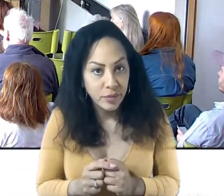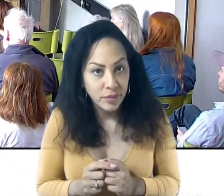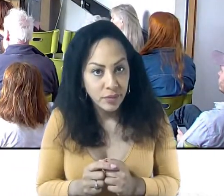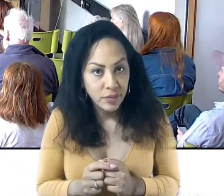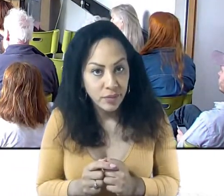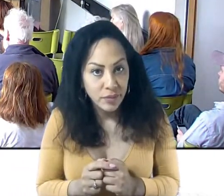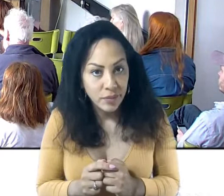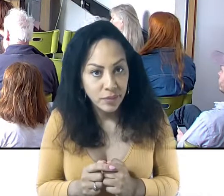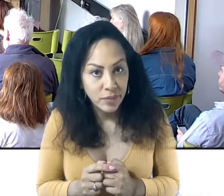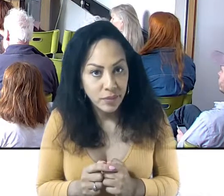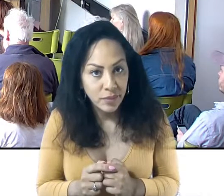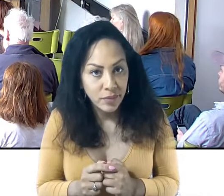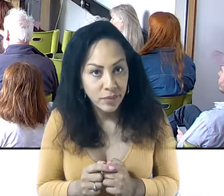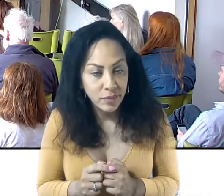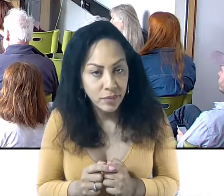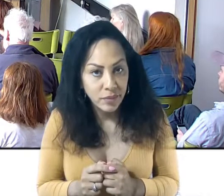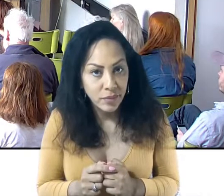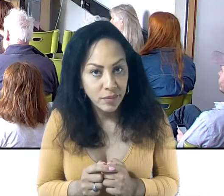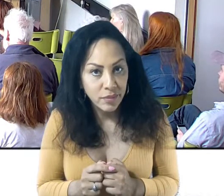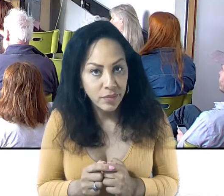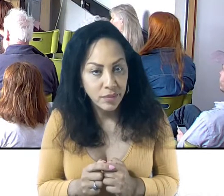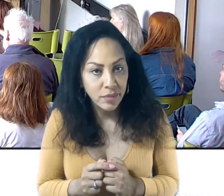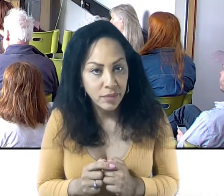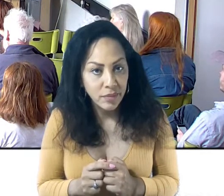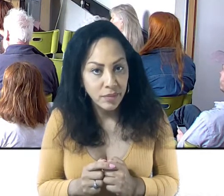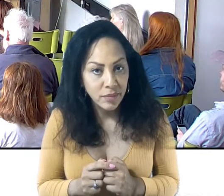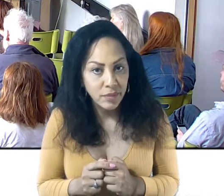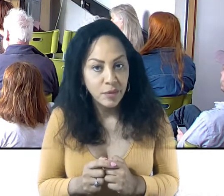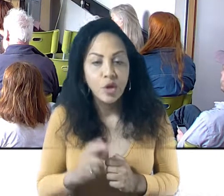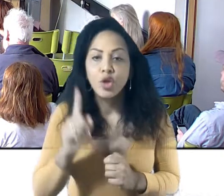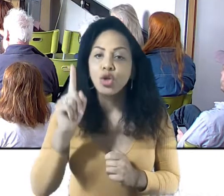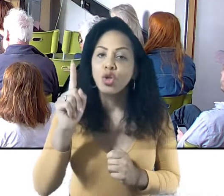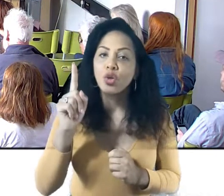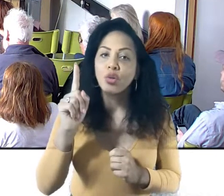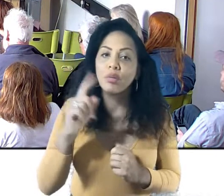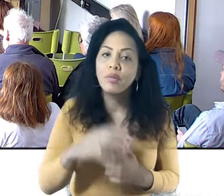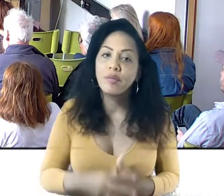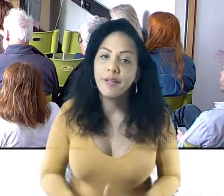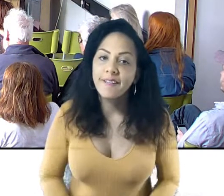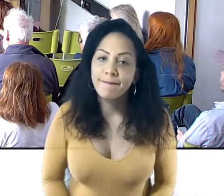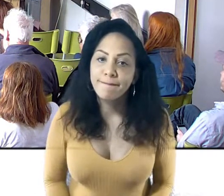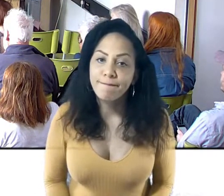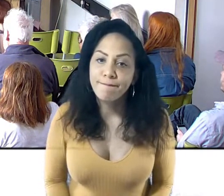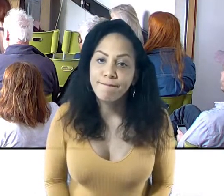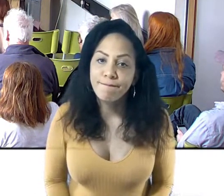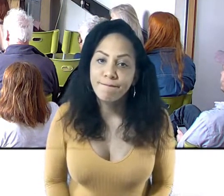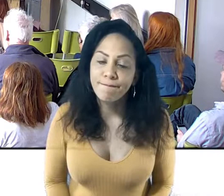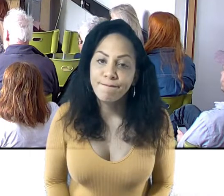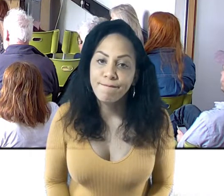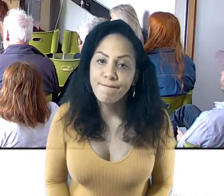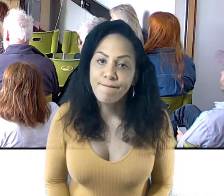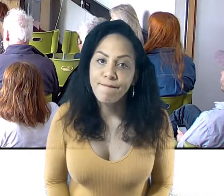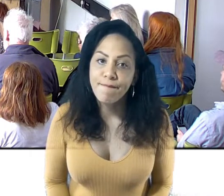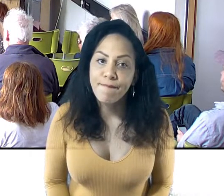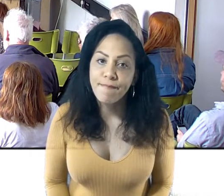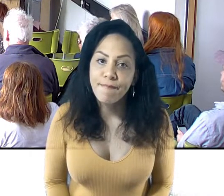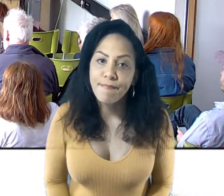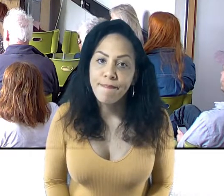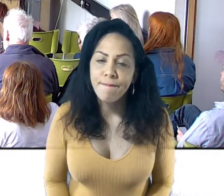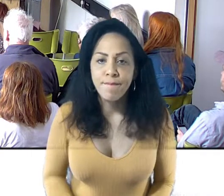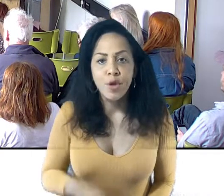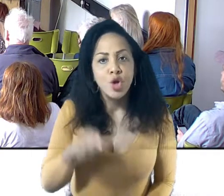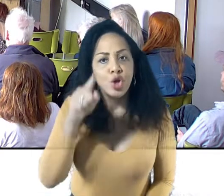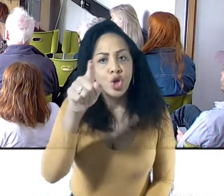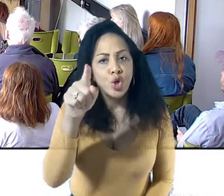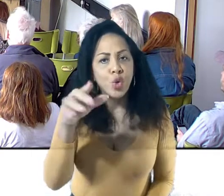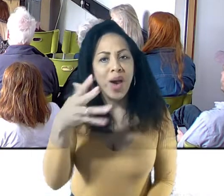you pin the people on the map? Is it because their stories was based on that location?